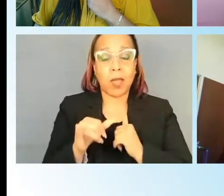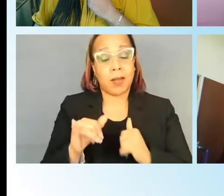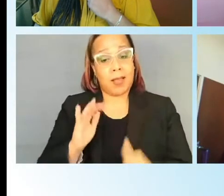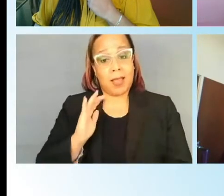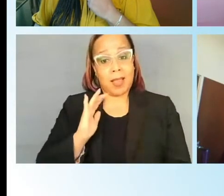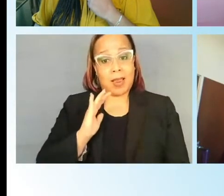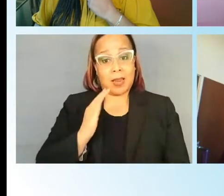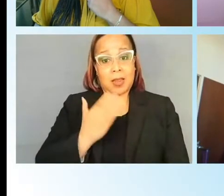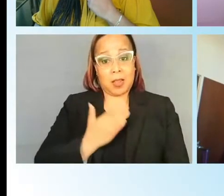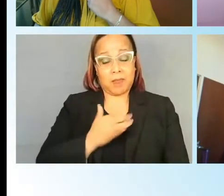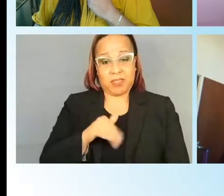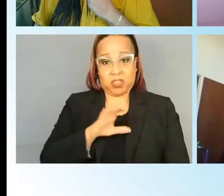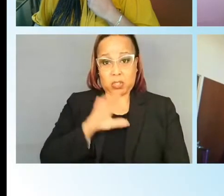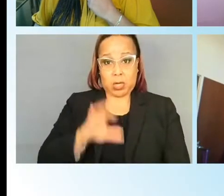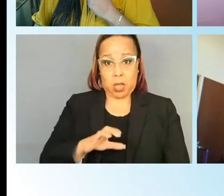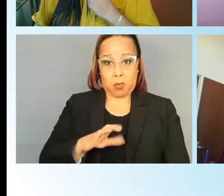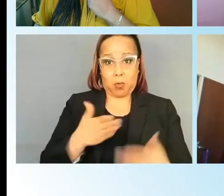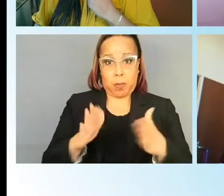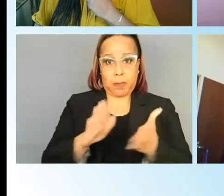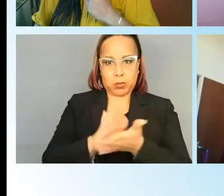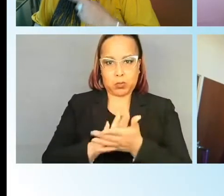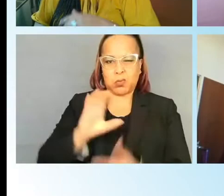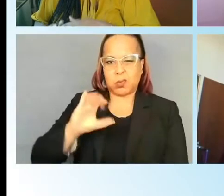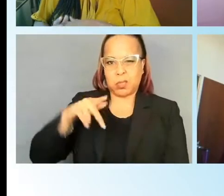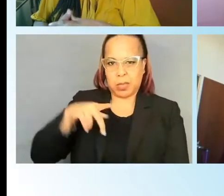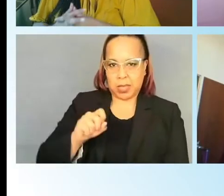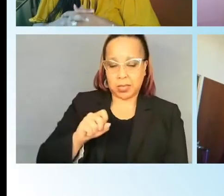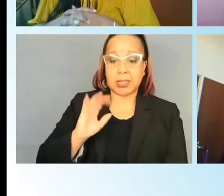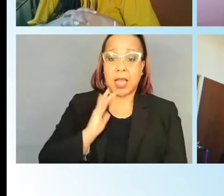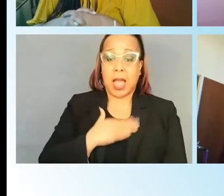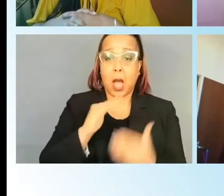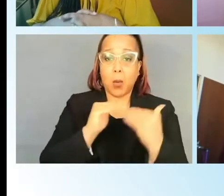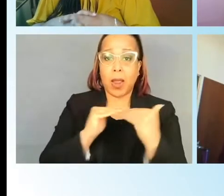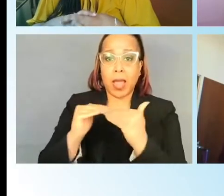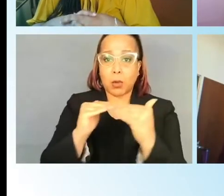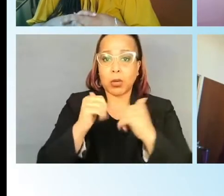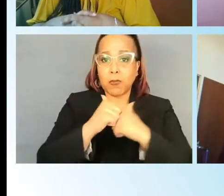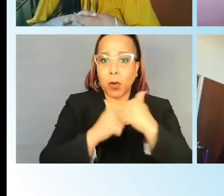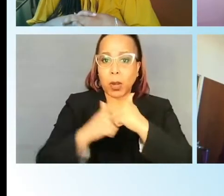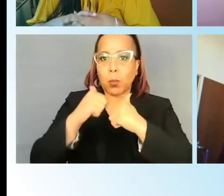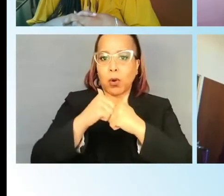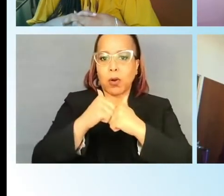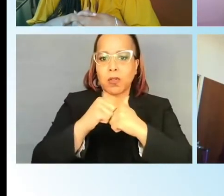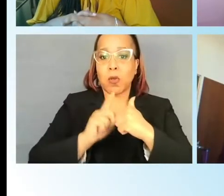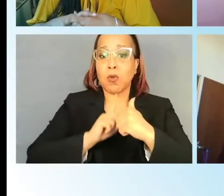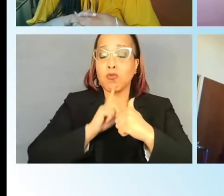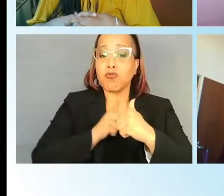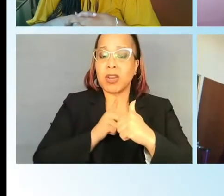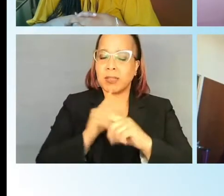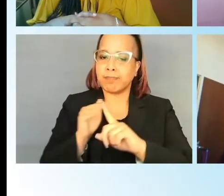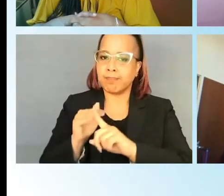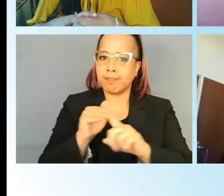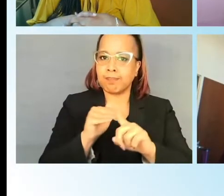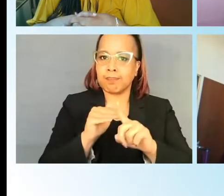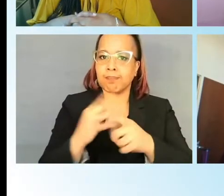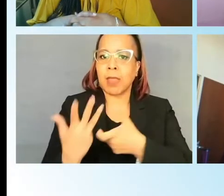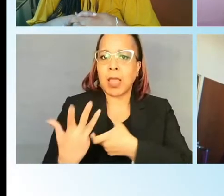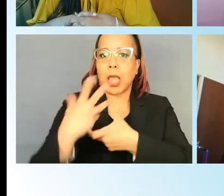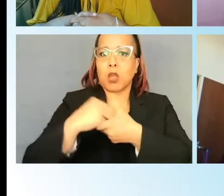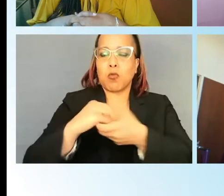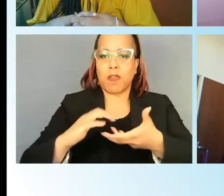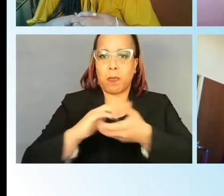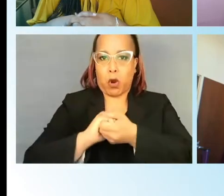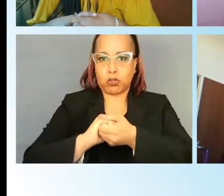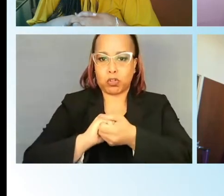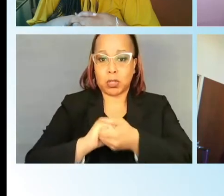in Chicago Public Schools, our equity framework calls out inclusive partnerships. And we've framed